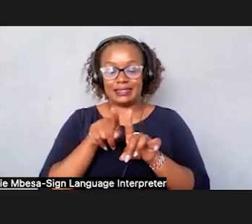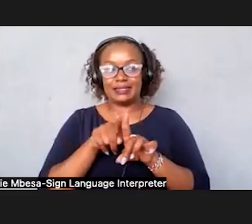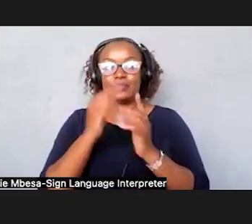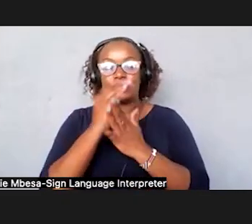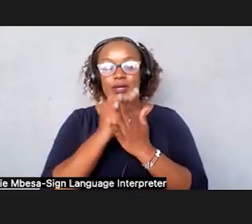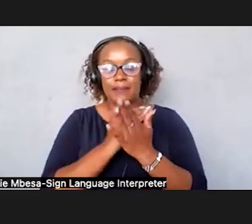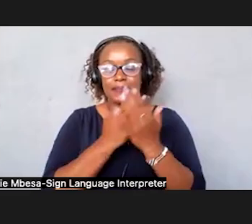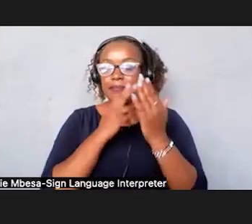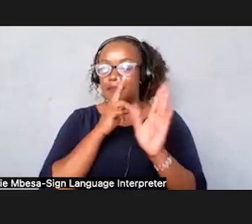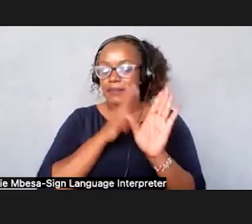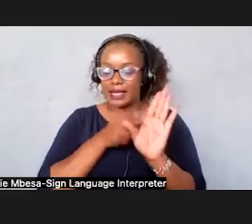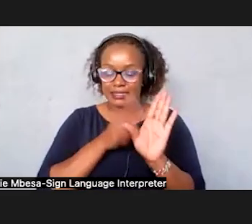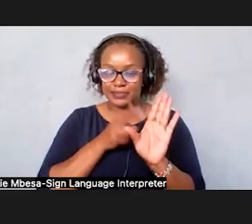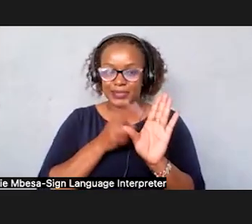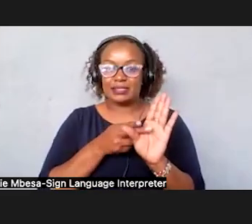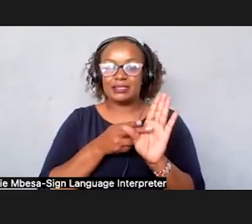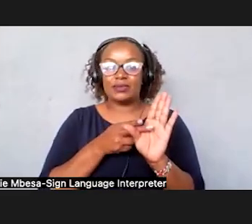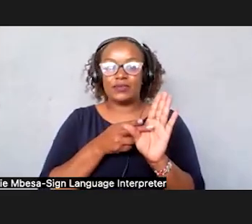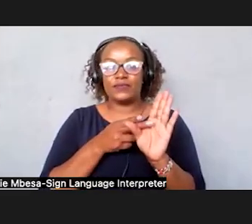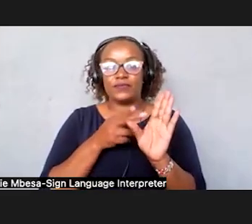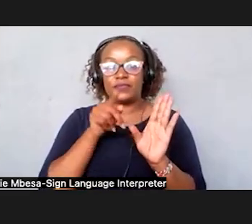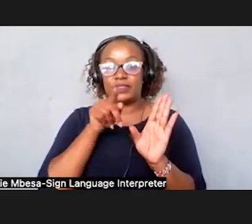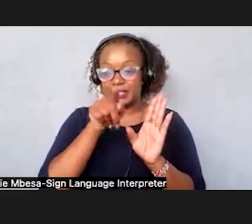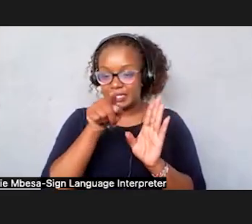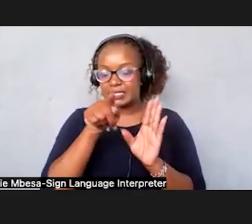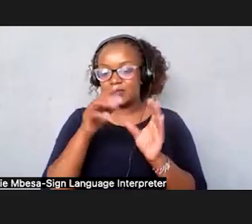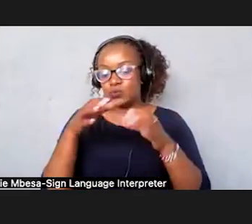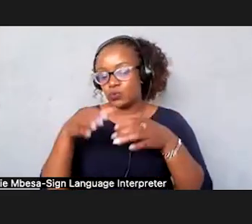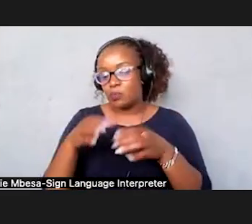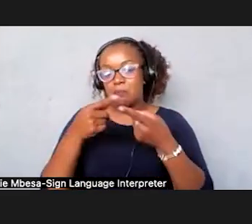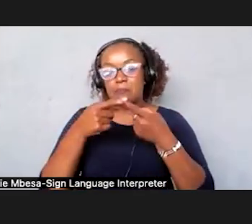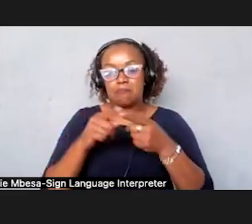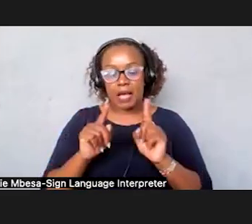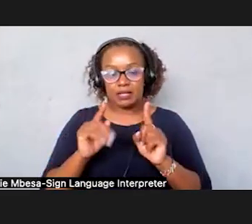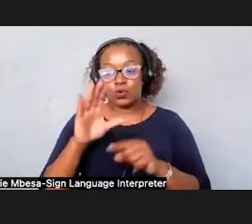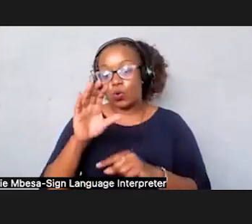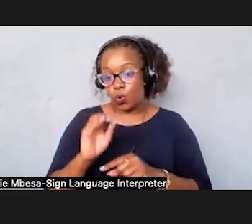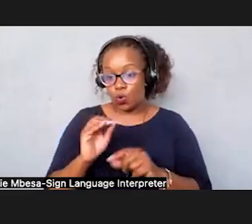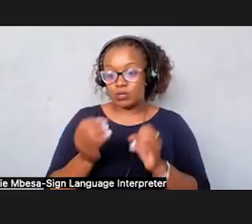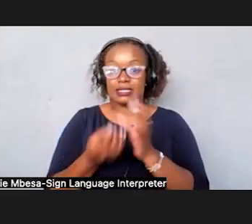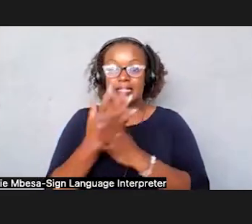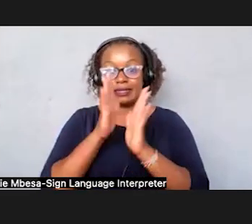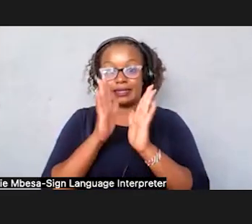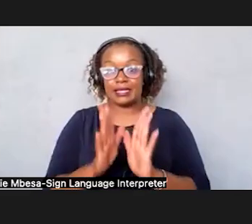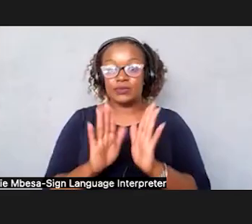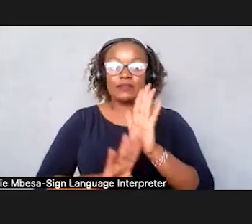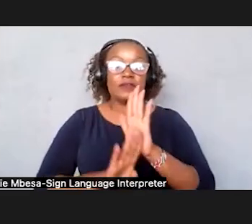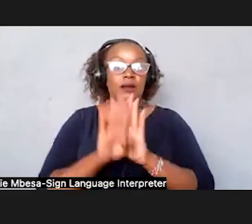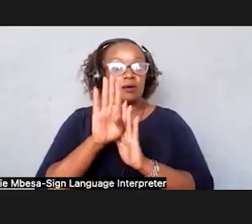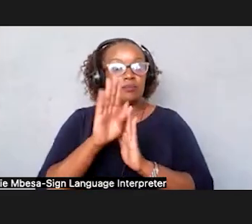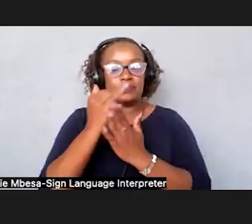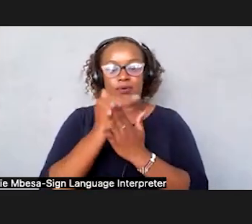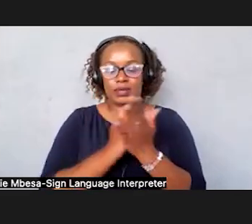as co-creators, so that we can co-create with them programs that brings